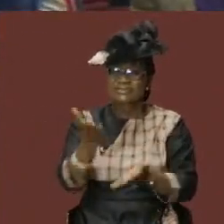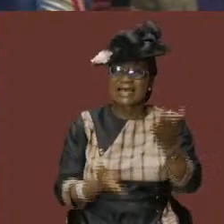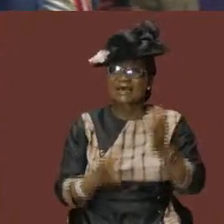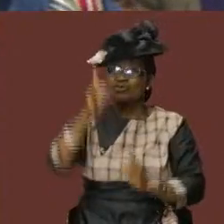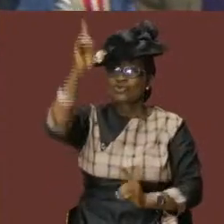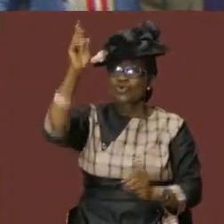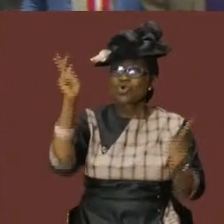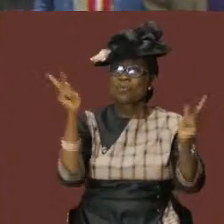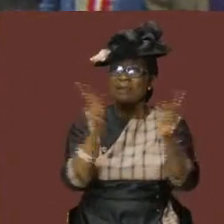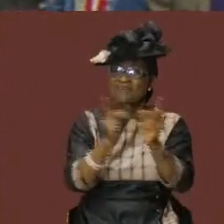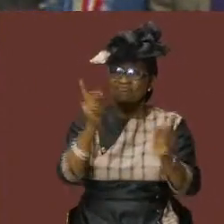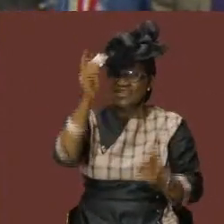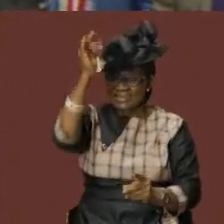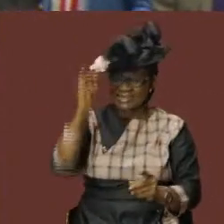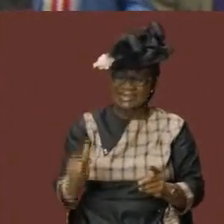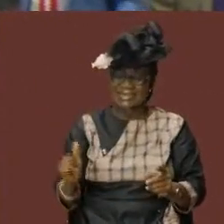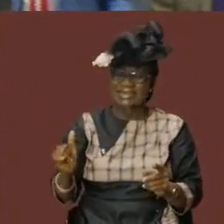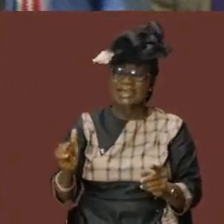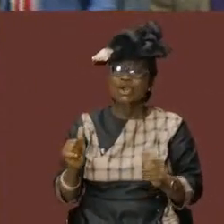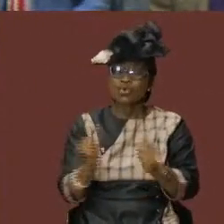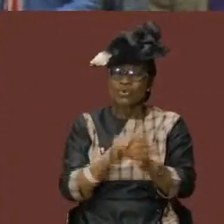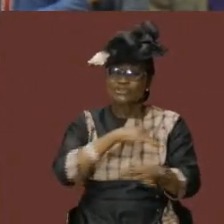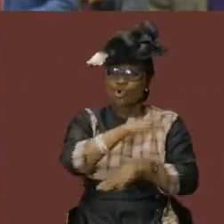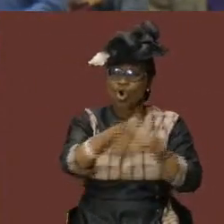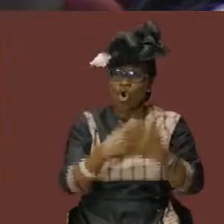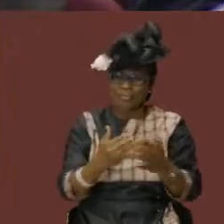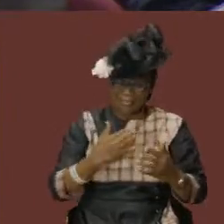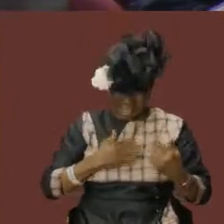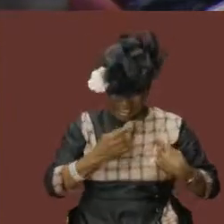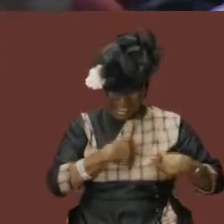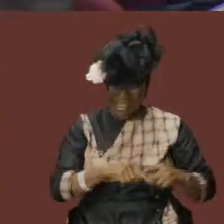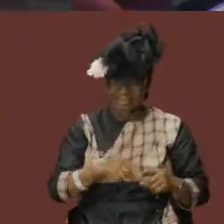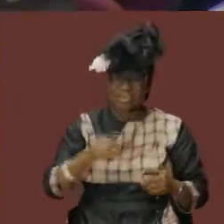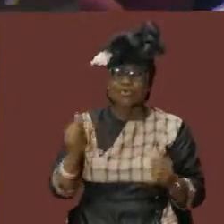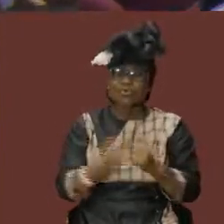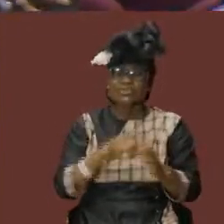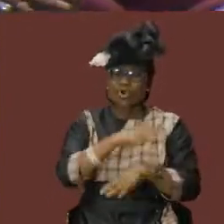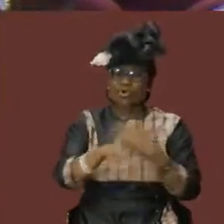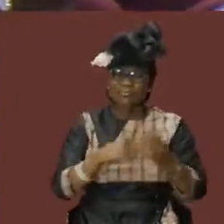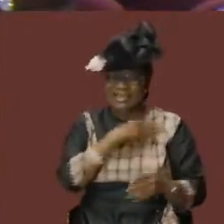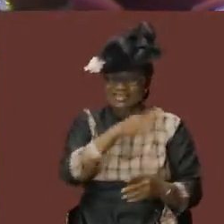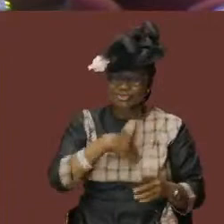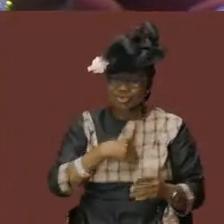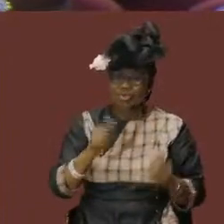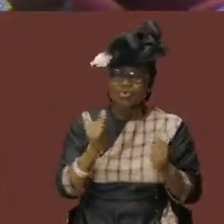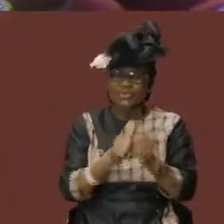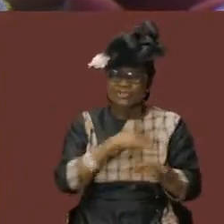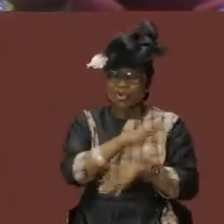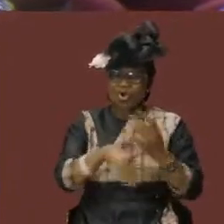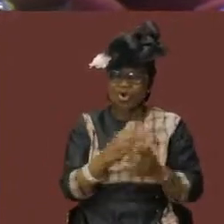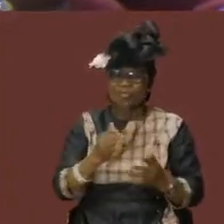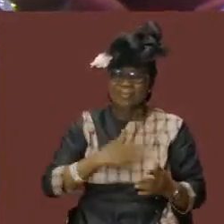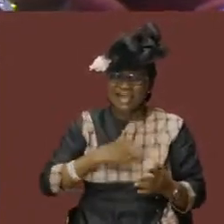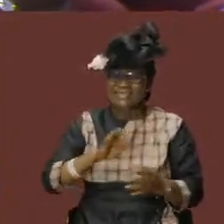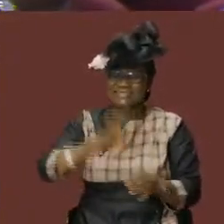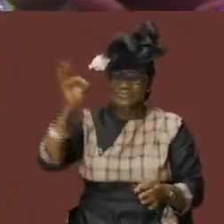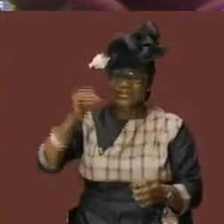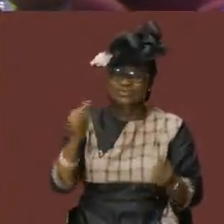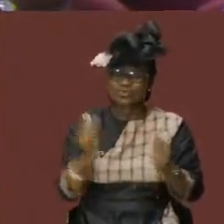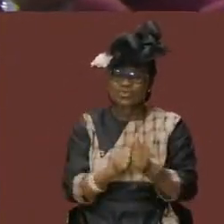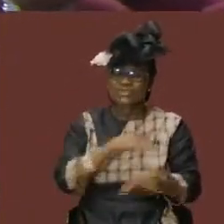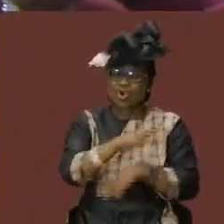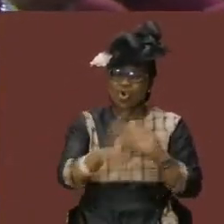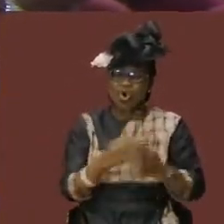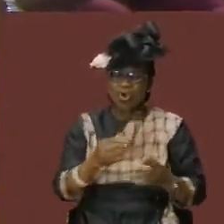perfectly with all my heart, with all my soul, with all my spirit, with all my strength.